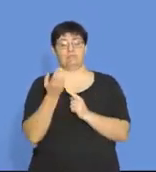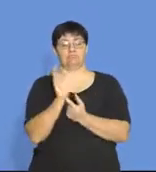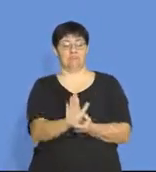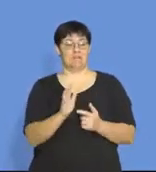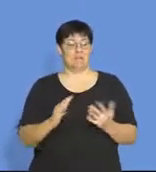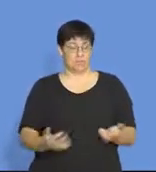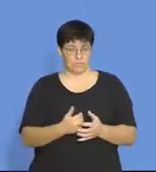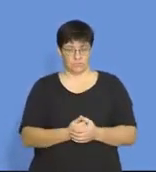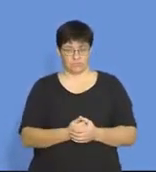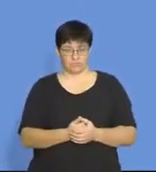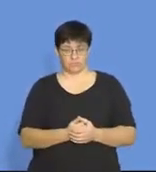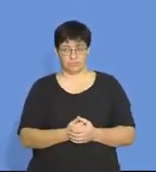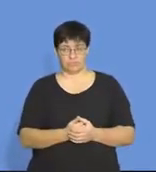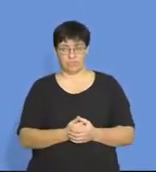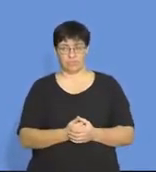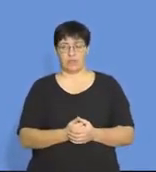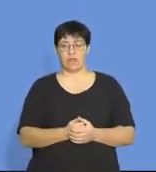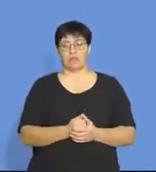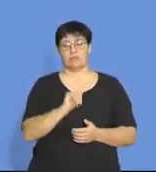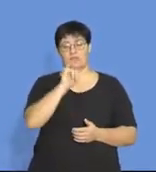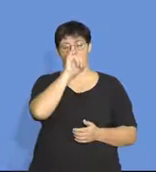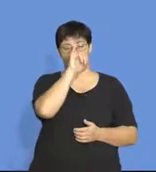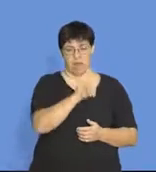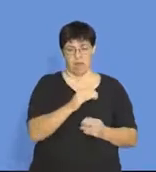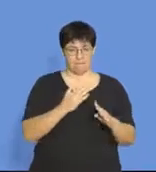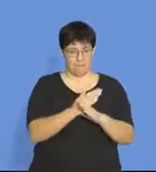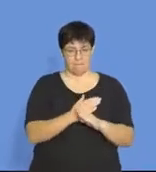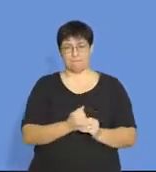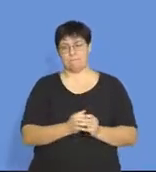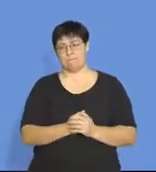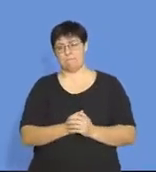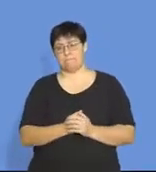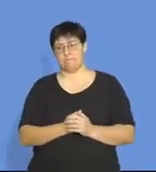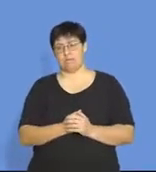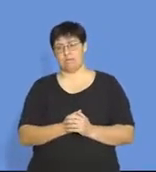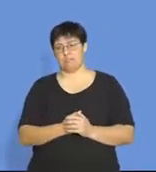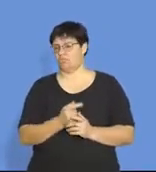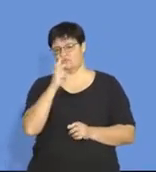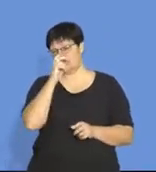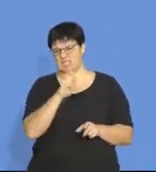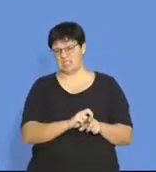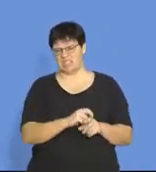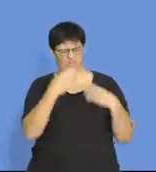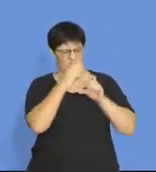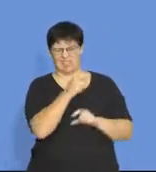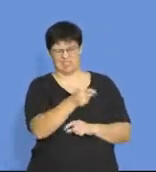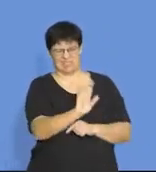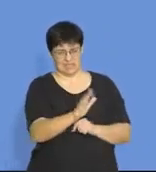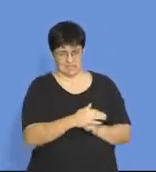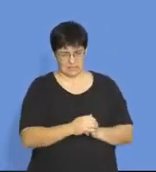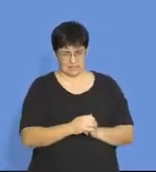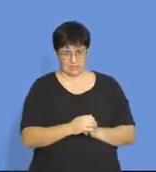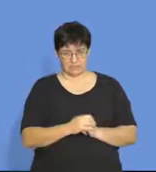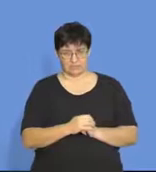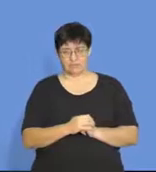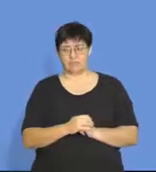they will look, right? Where this will be my y-intercept, that will be my y-intercept, but you don't really need to pay much